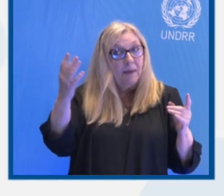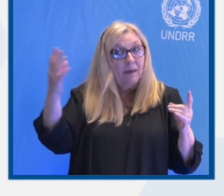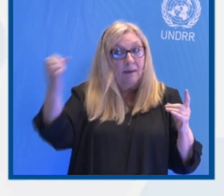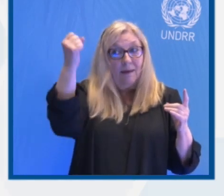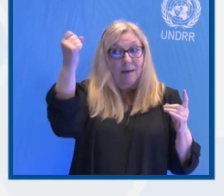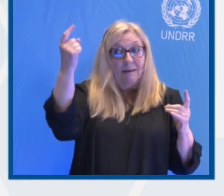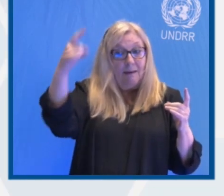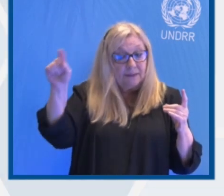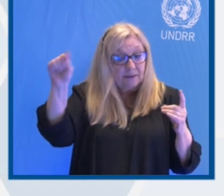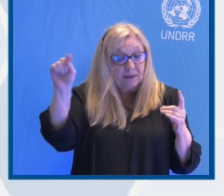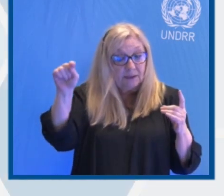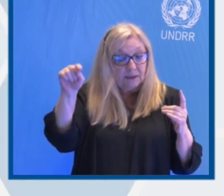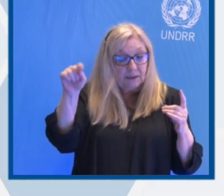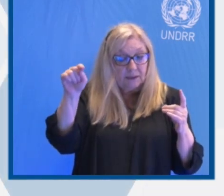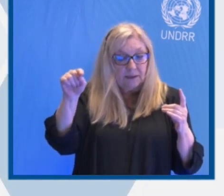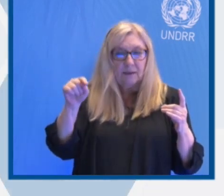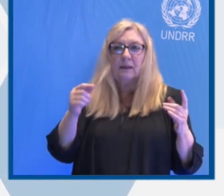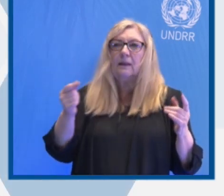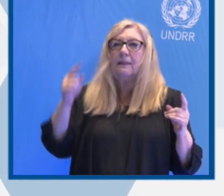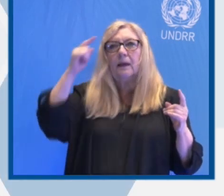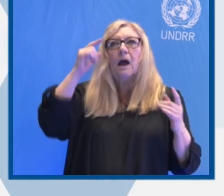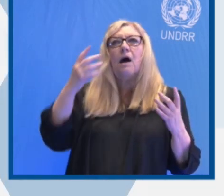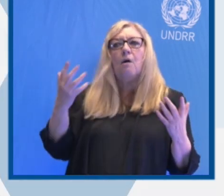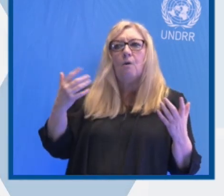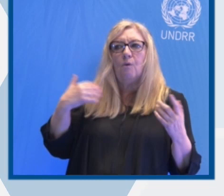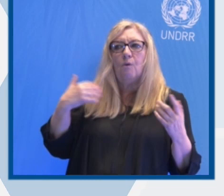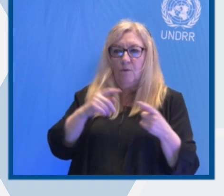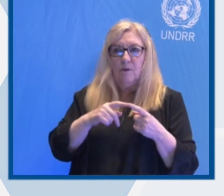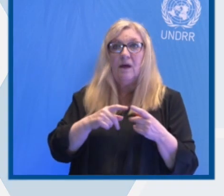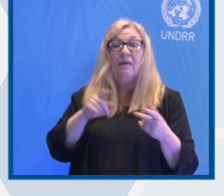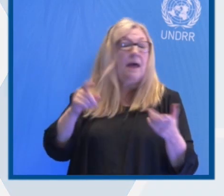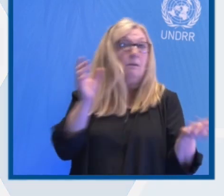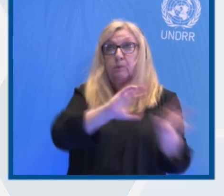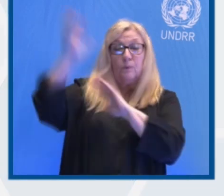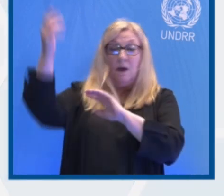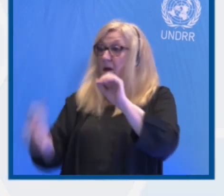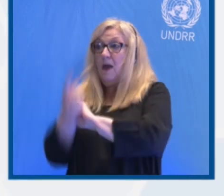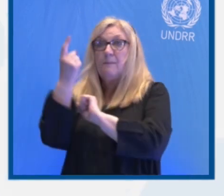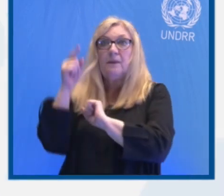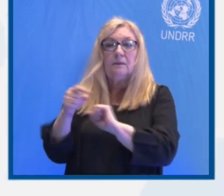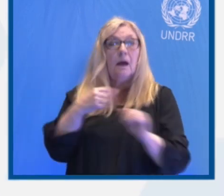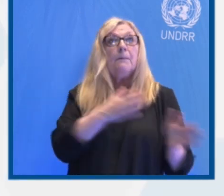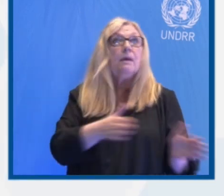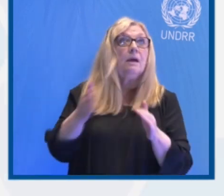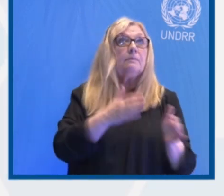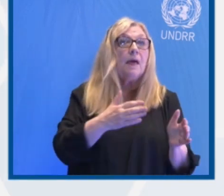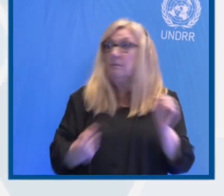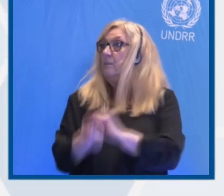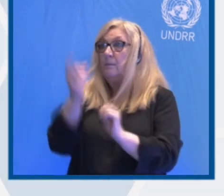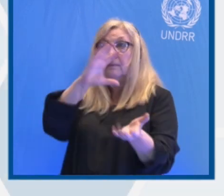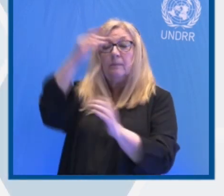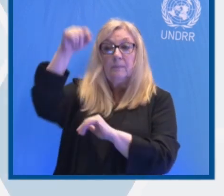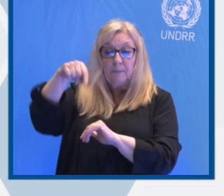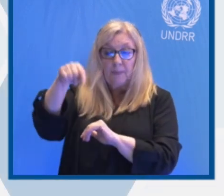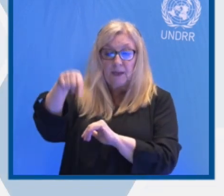into whatever system it is that you're focused on. Then the disruption happens, the disaster happens, and you have